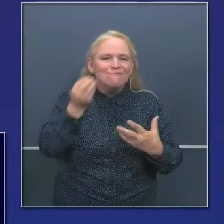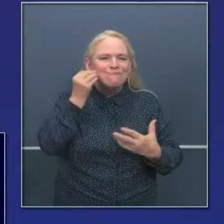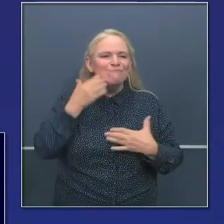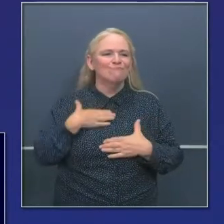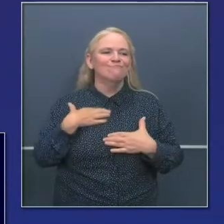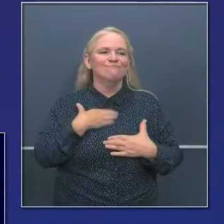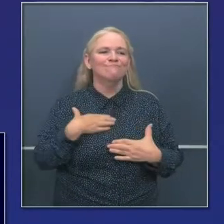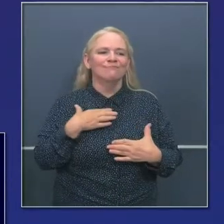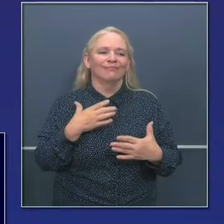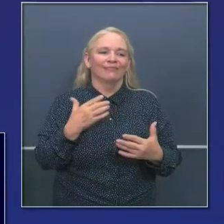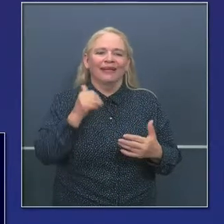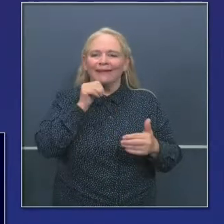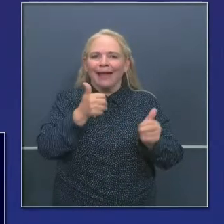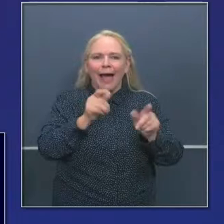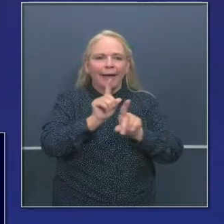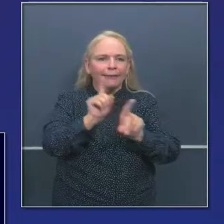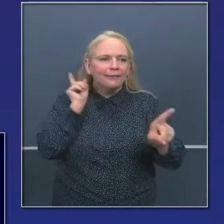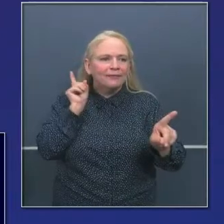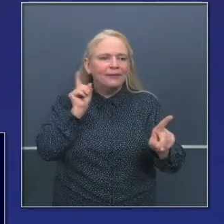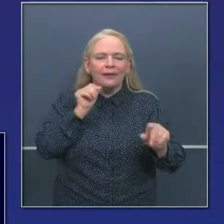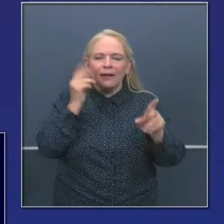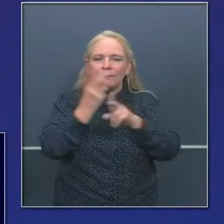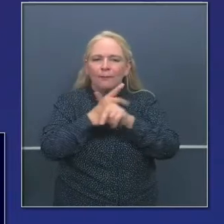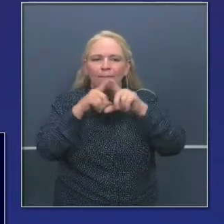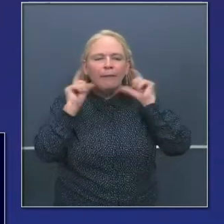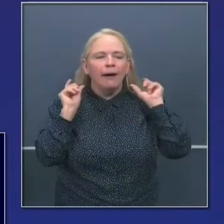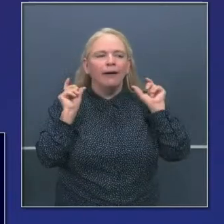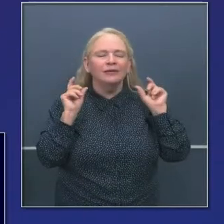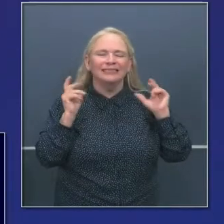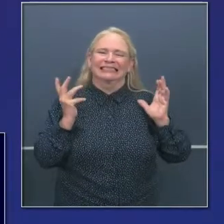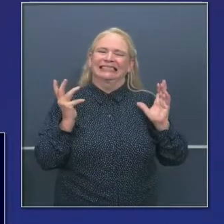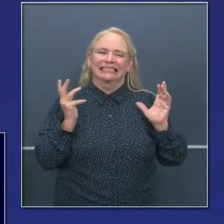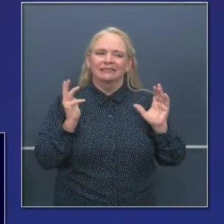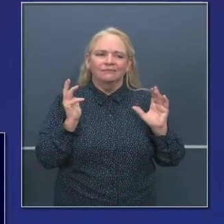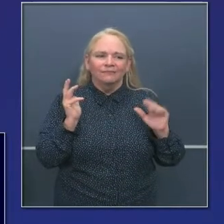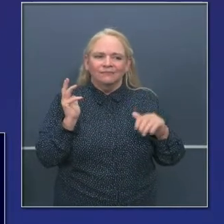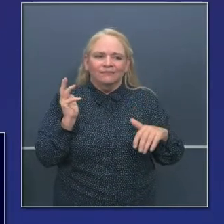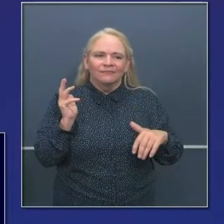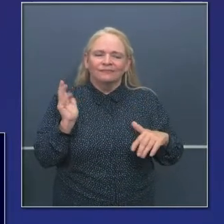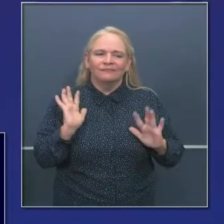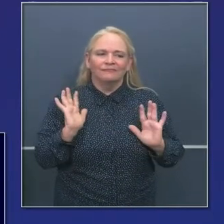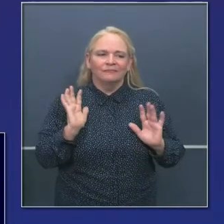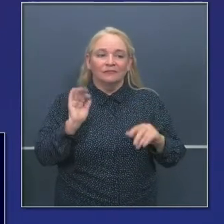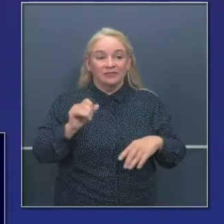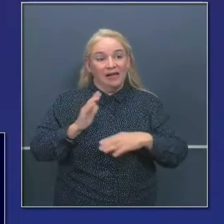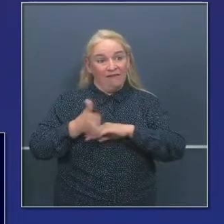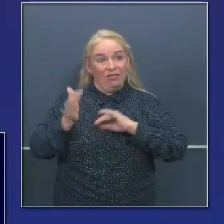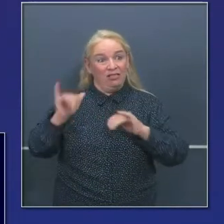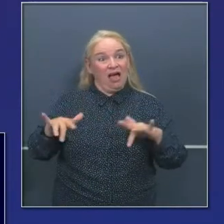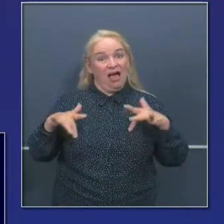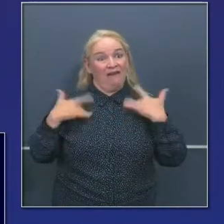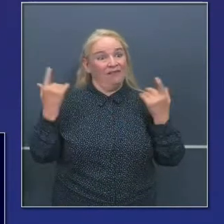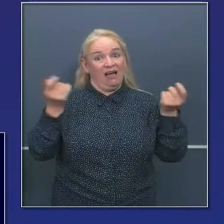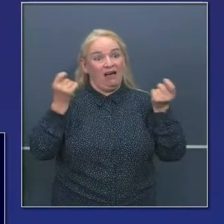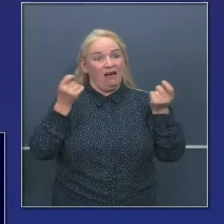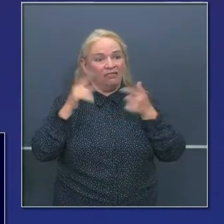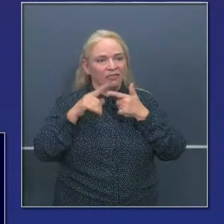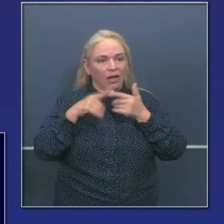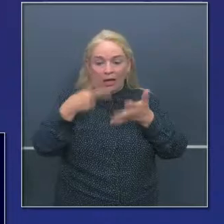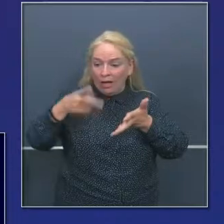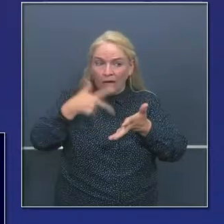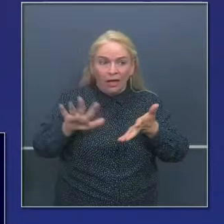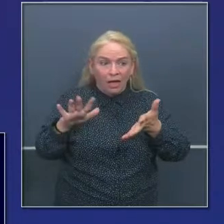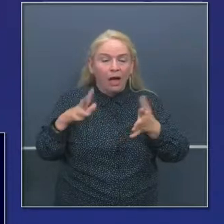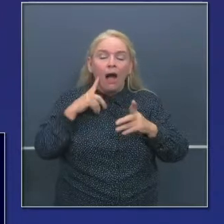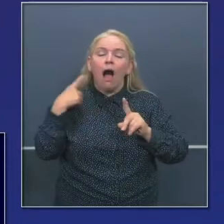physical distancing, not wearing face masks, and the prospect that in a week or 2 to 3 weeks, we'll see those numbers